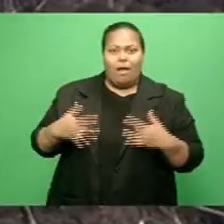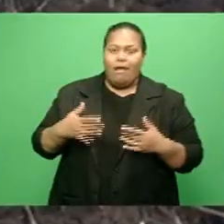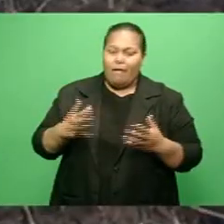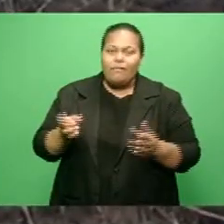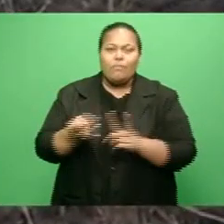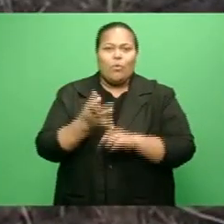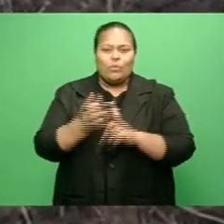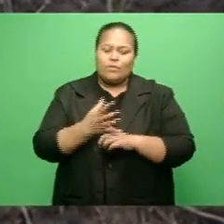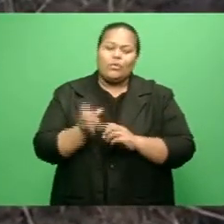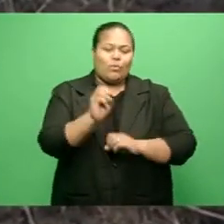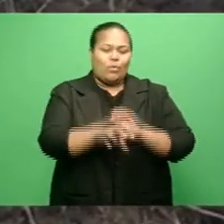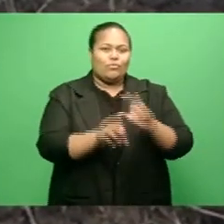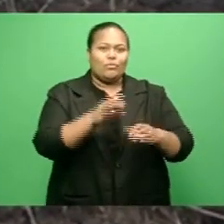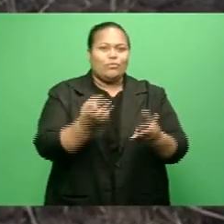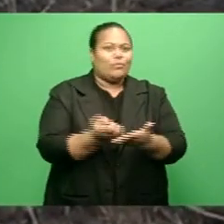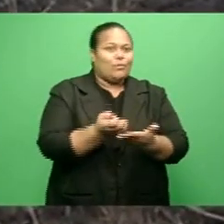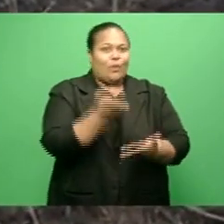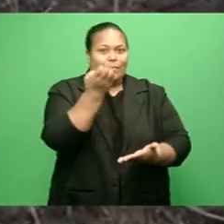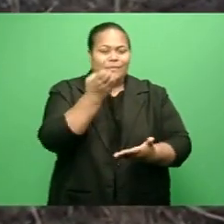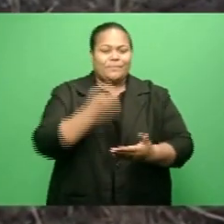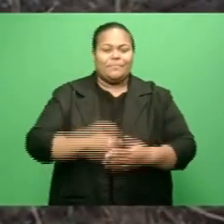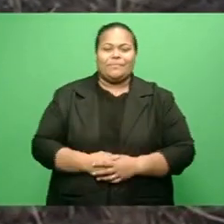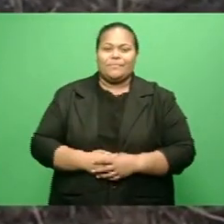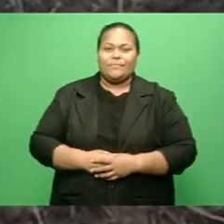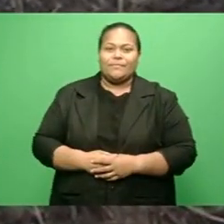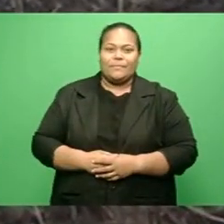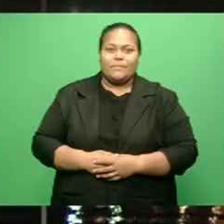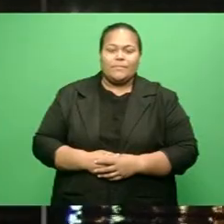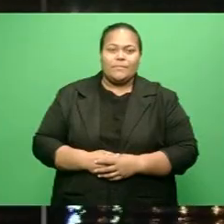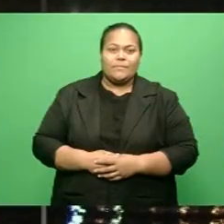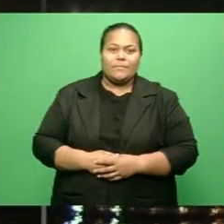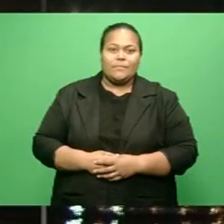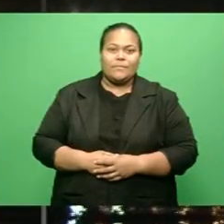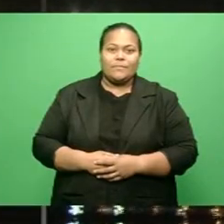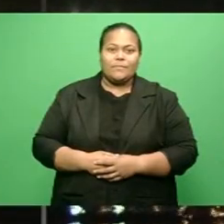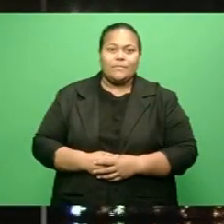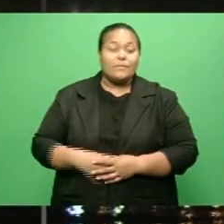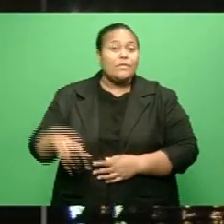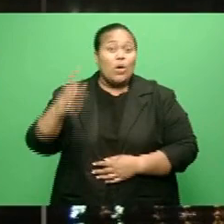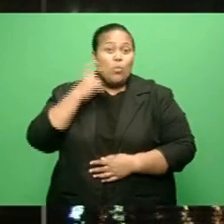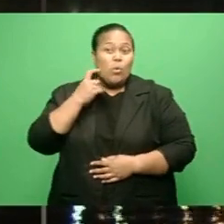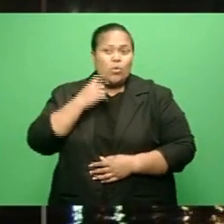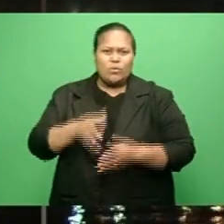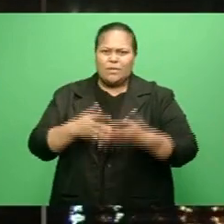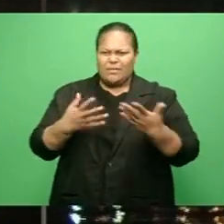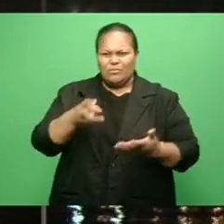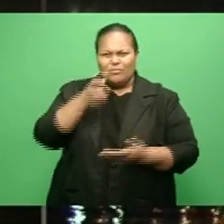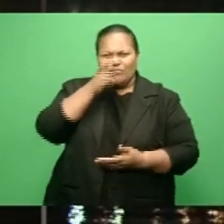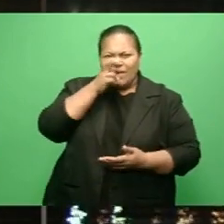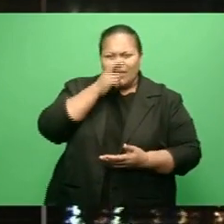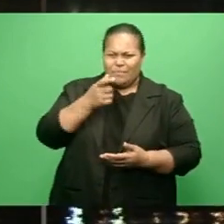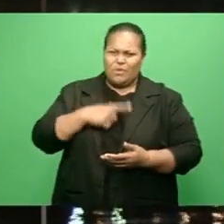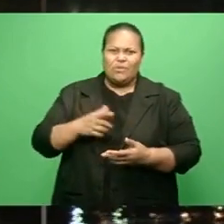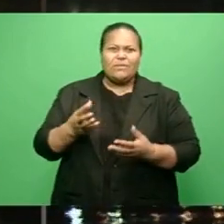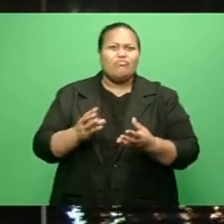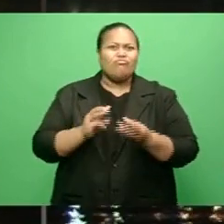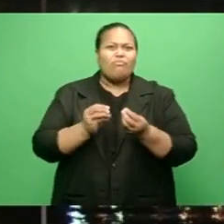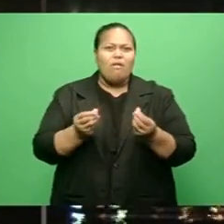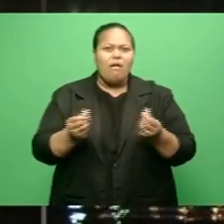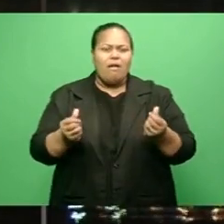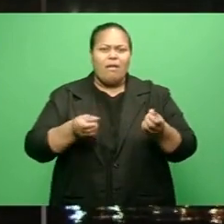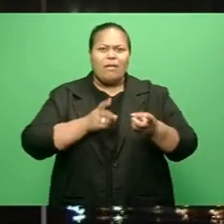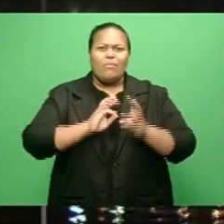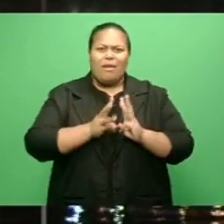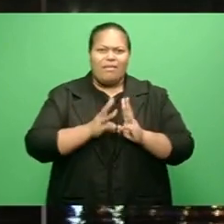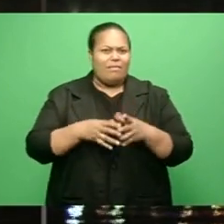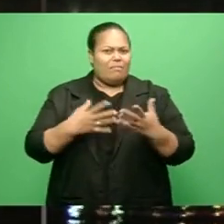the economy. Apinisa Wangarandovo, FBC News. Water restriction is in the pipeline if the current dry weather spell around the